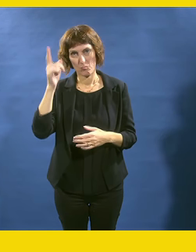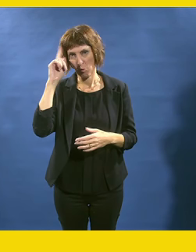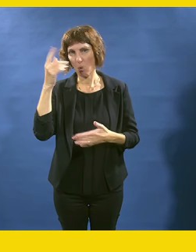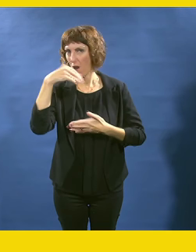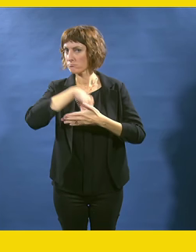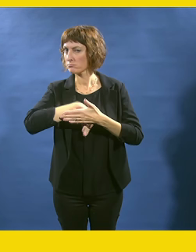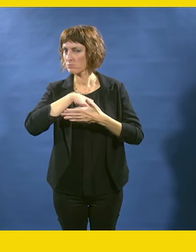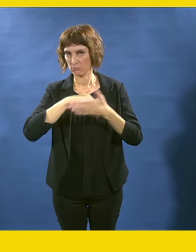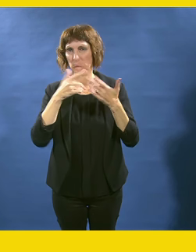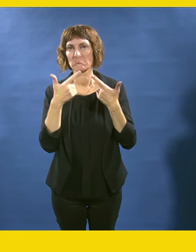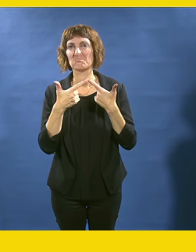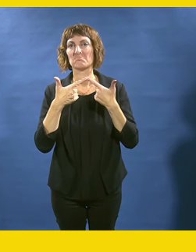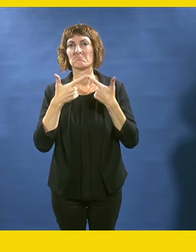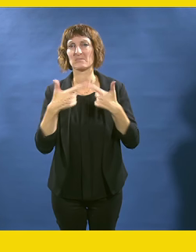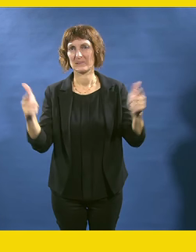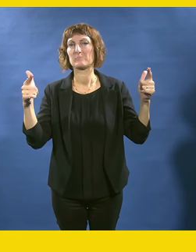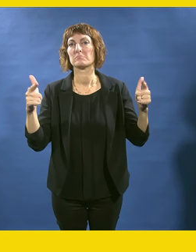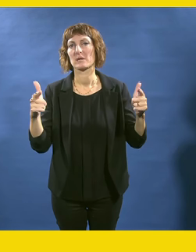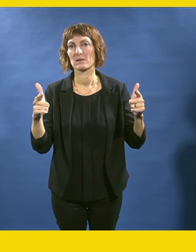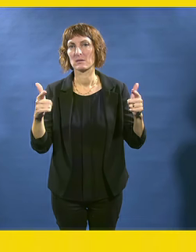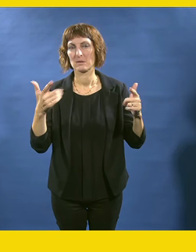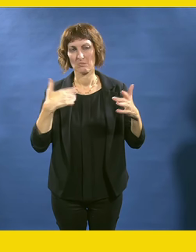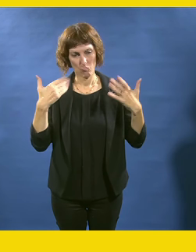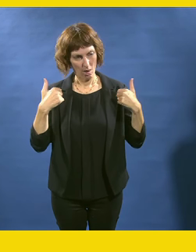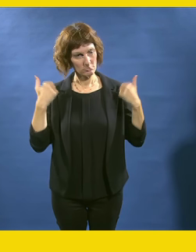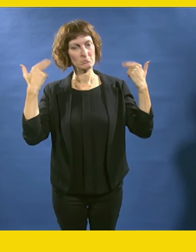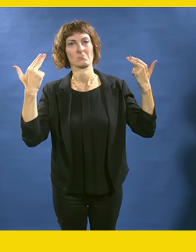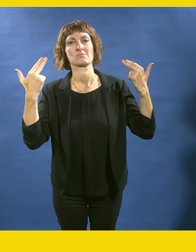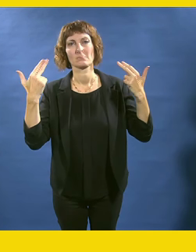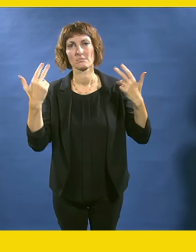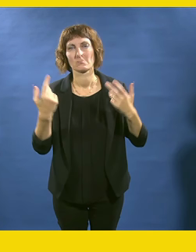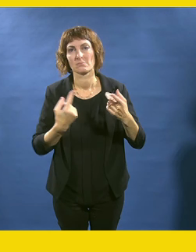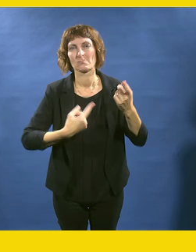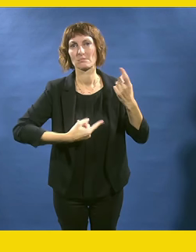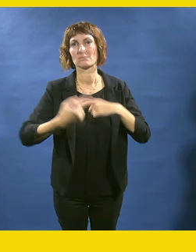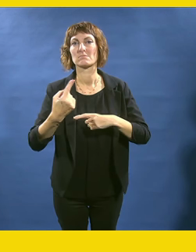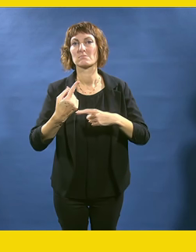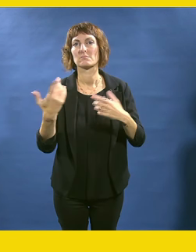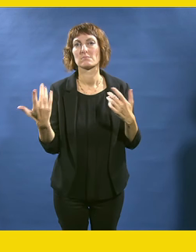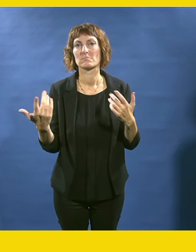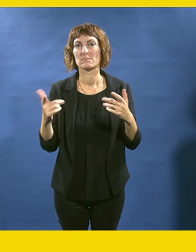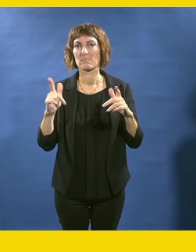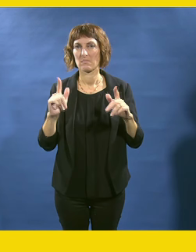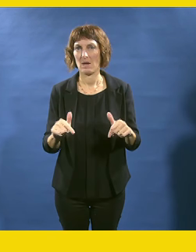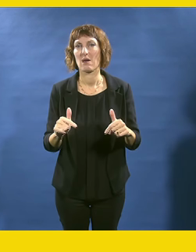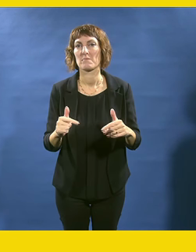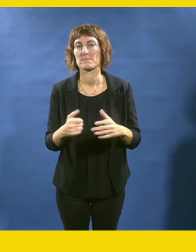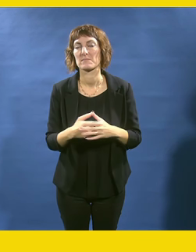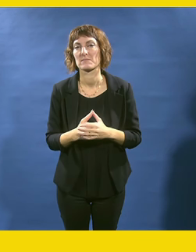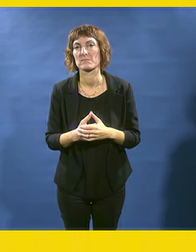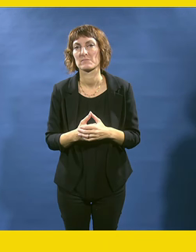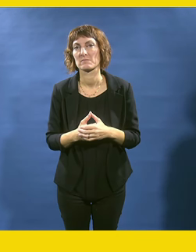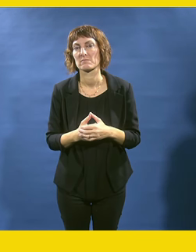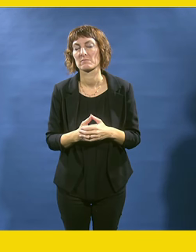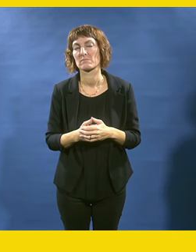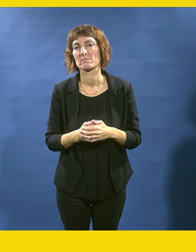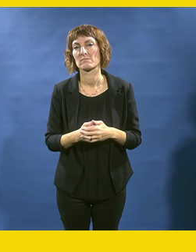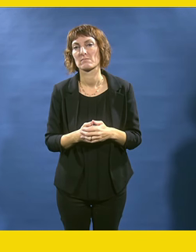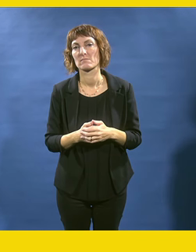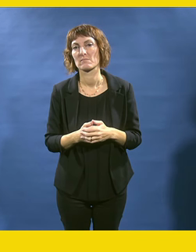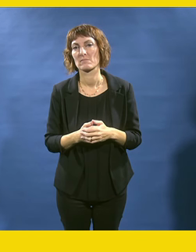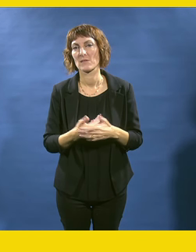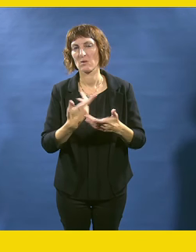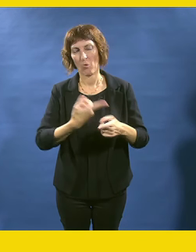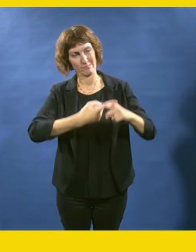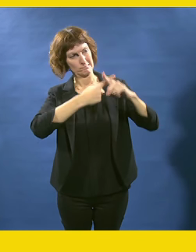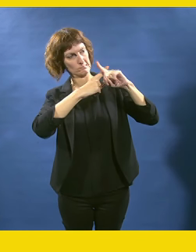or tremble. No matter the storm you bring, I have bread to fight. I will not waver in my